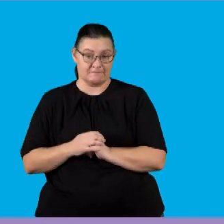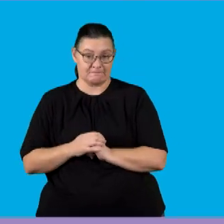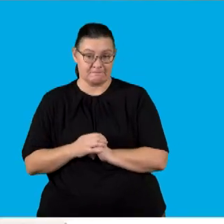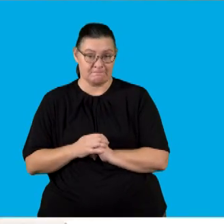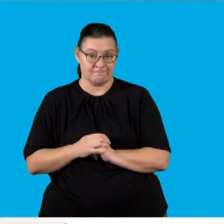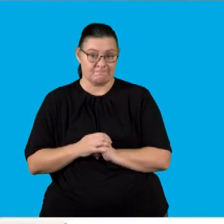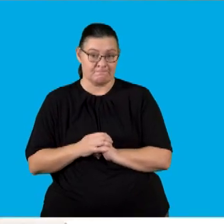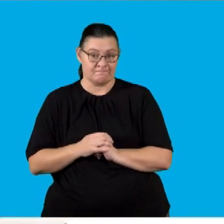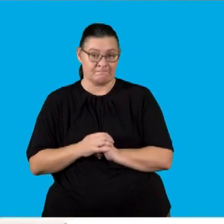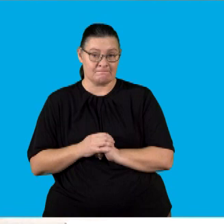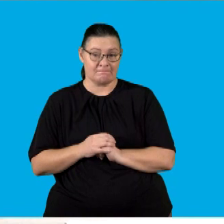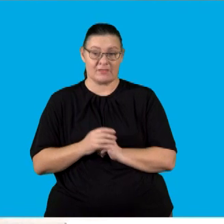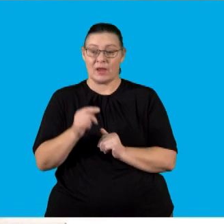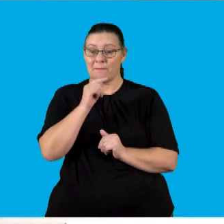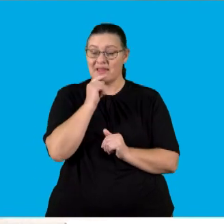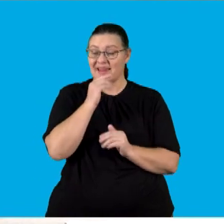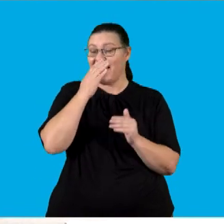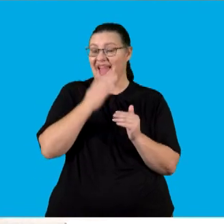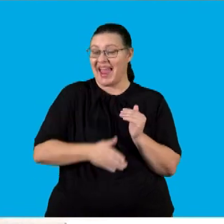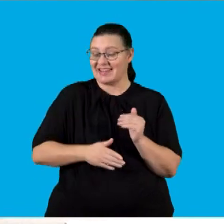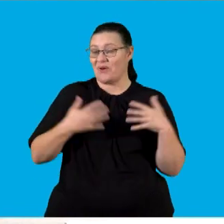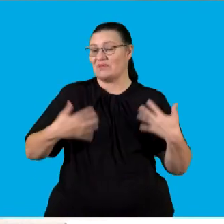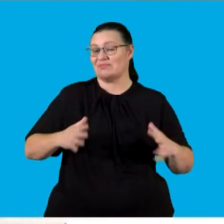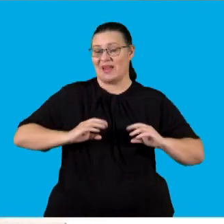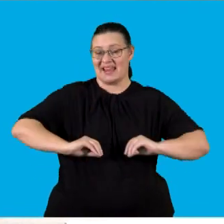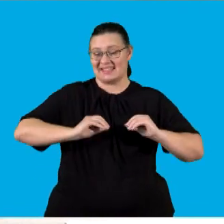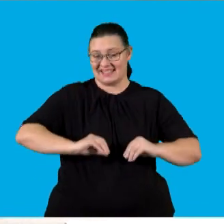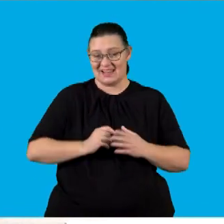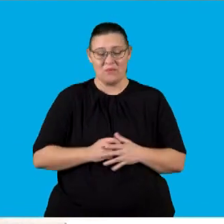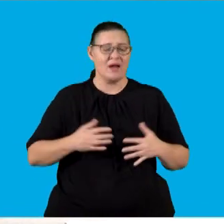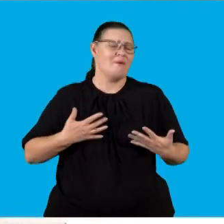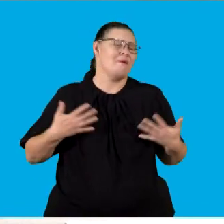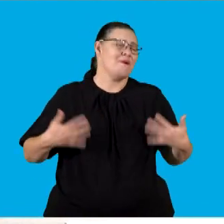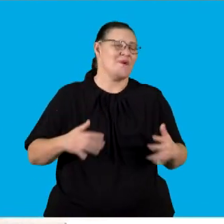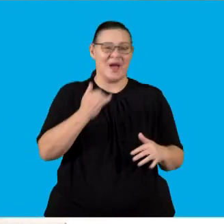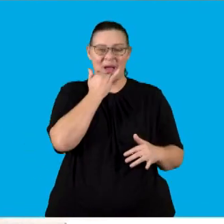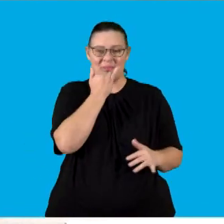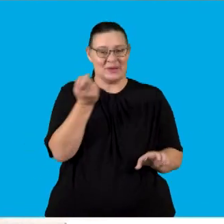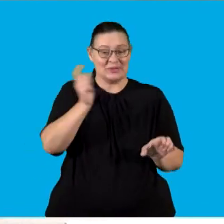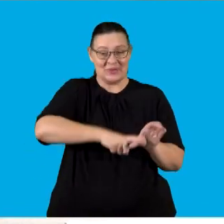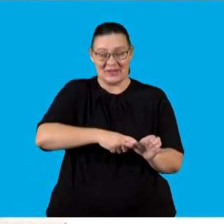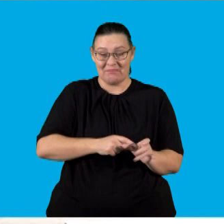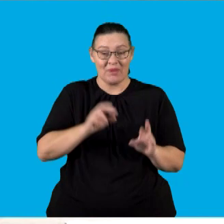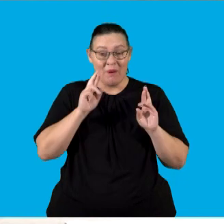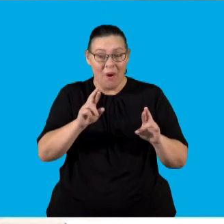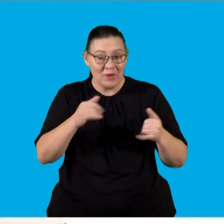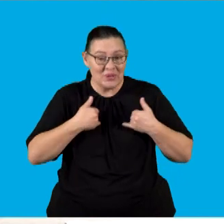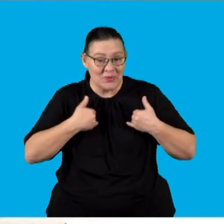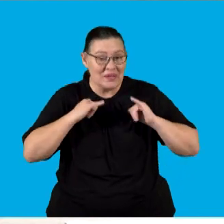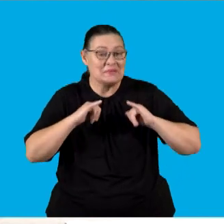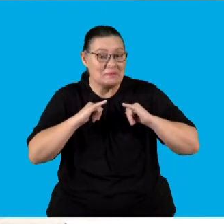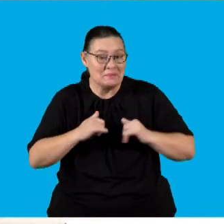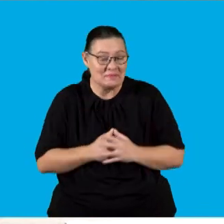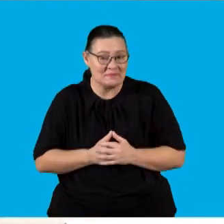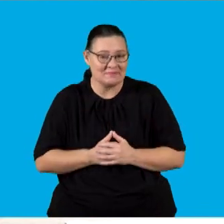5,600,000. So that is the end of our wonderful lesson. We are so glad you joined us, and I hope you enjoyed the lesson just as